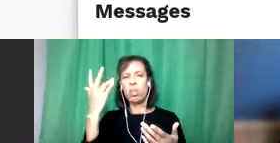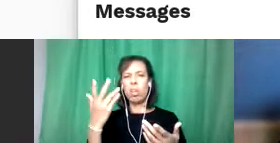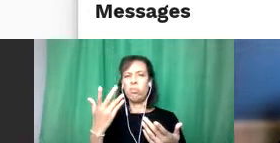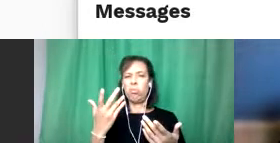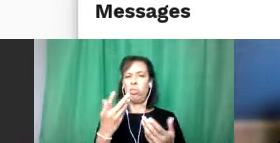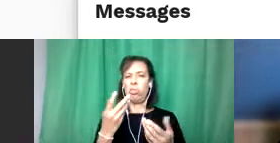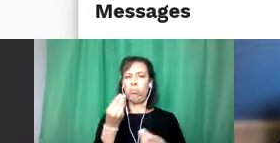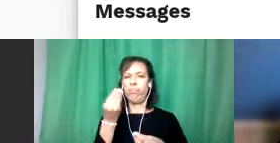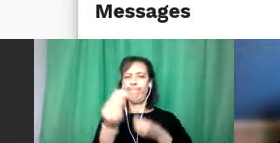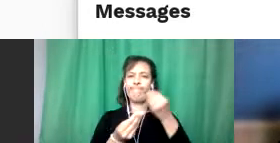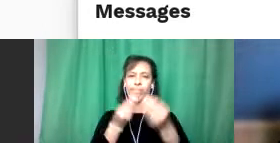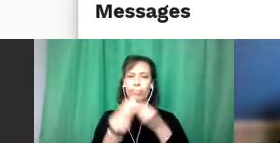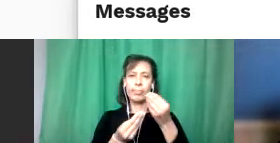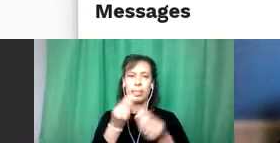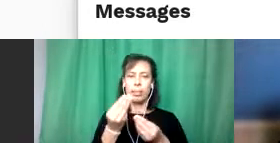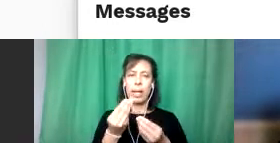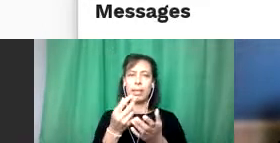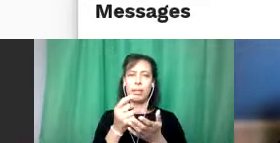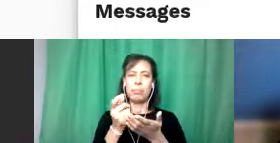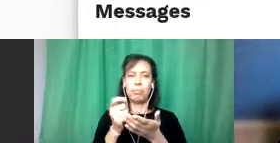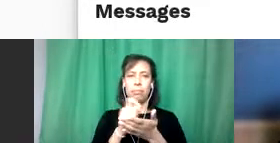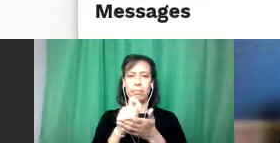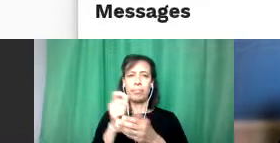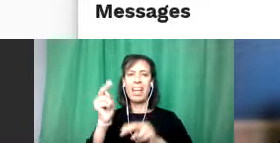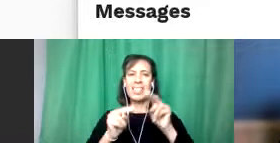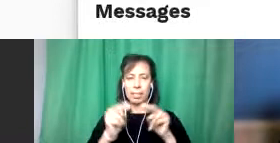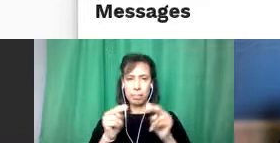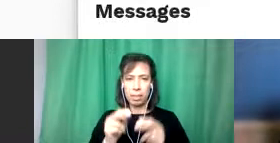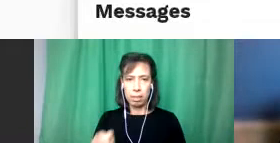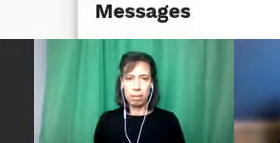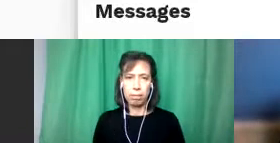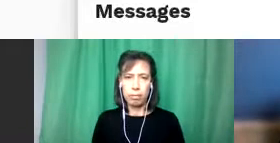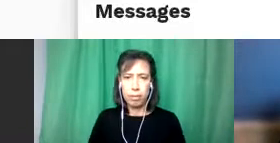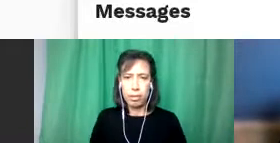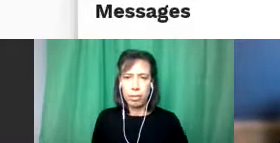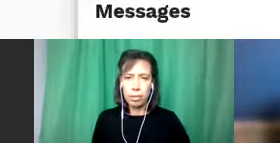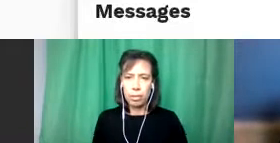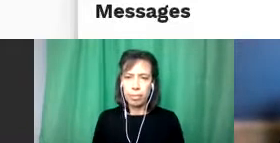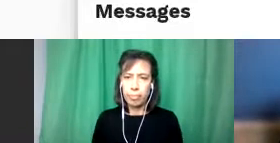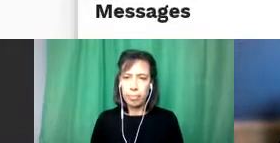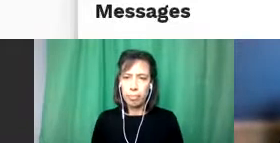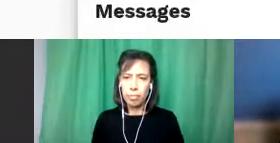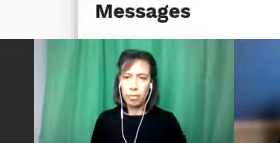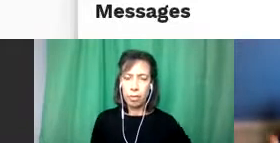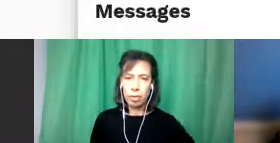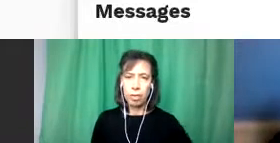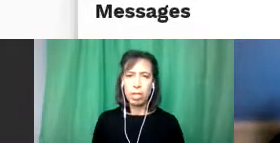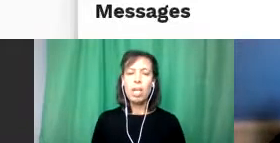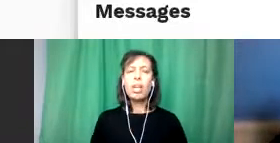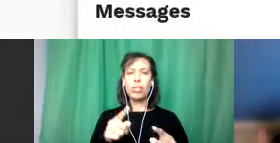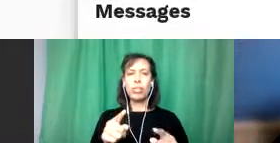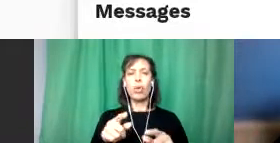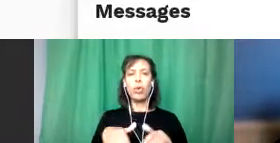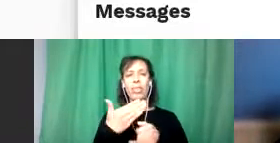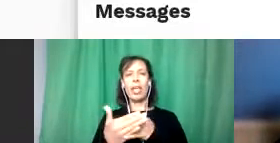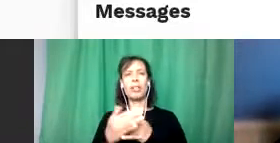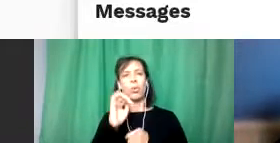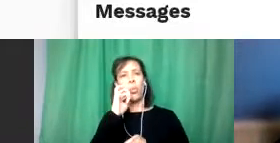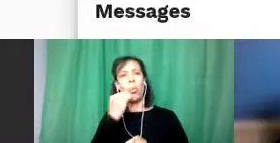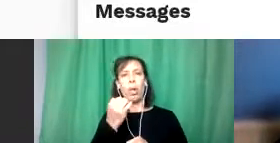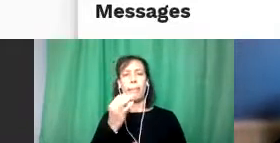So today I'm going to be picking up on questions from any questions for the week, and we're going to have a Q&A. We'll probably start